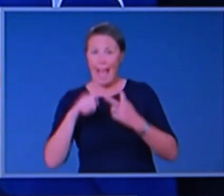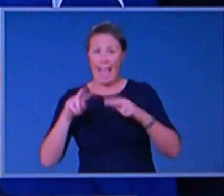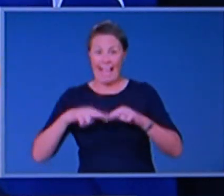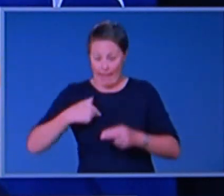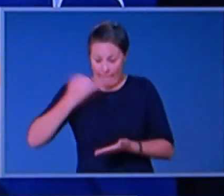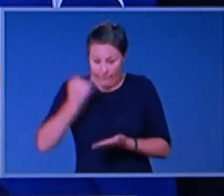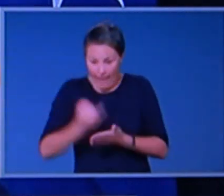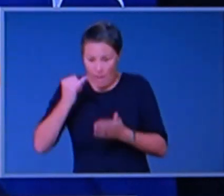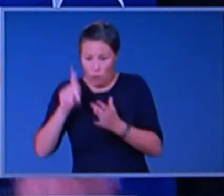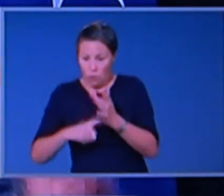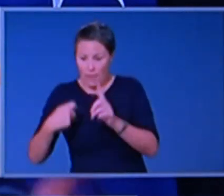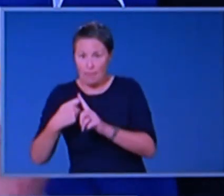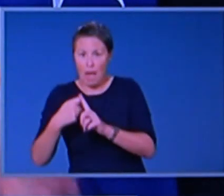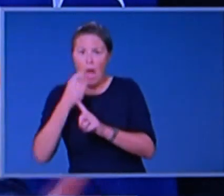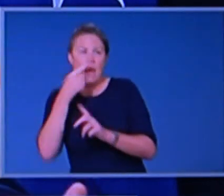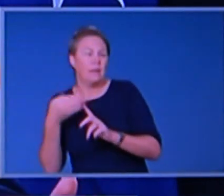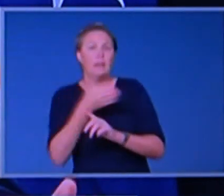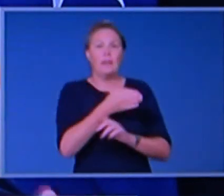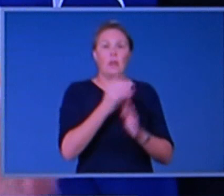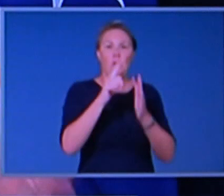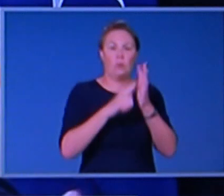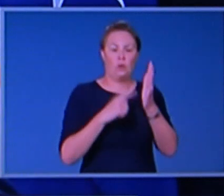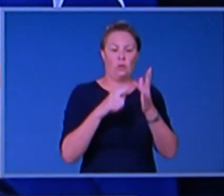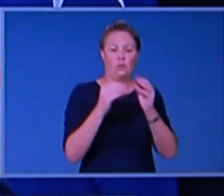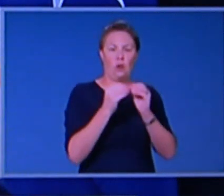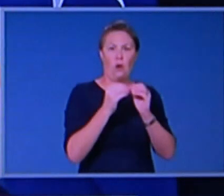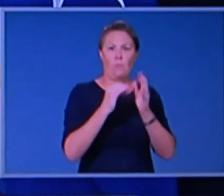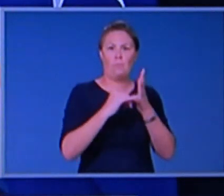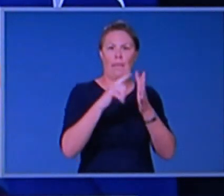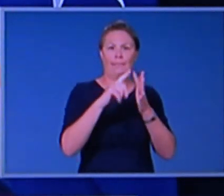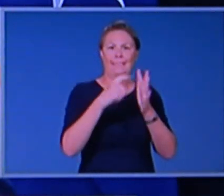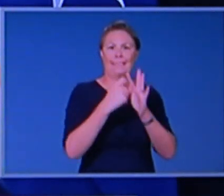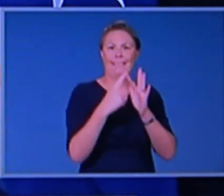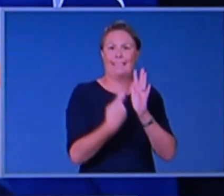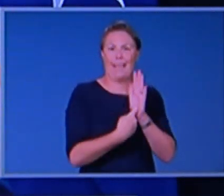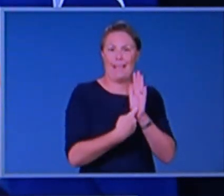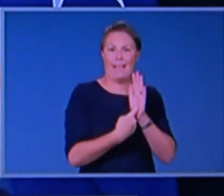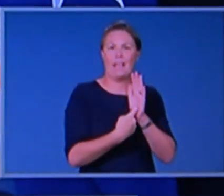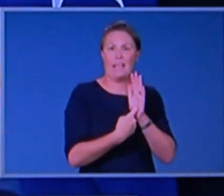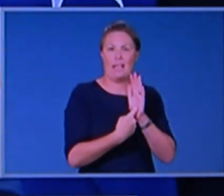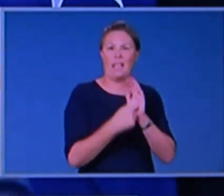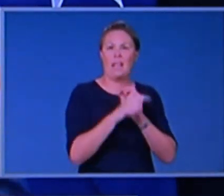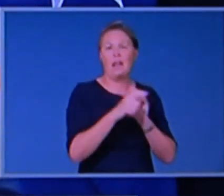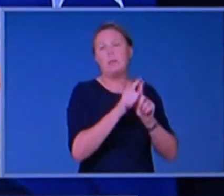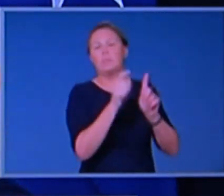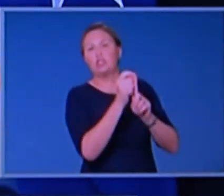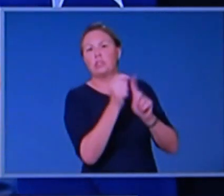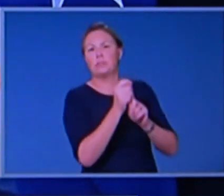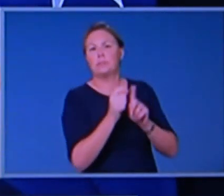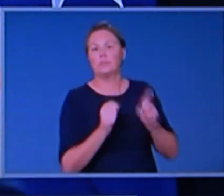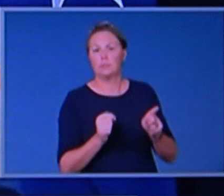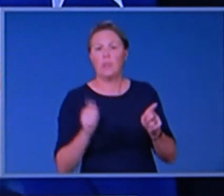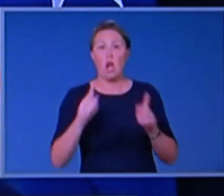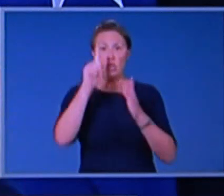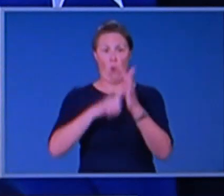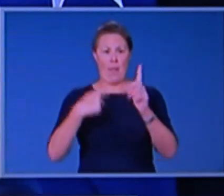in. So these two work together, and that's always been important. JobKeeper was never intended to be a catch-all for